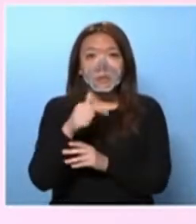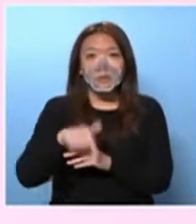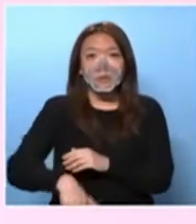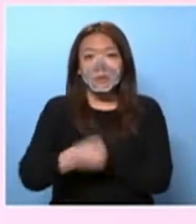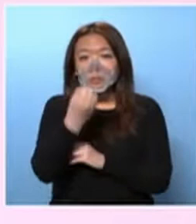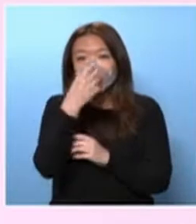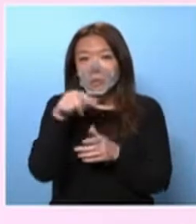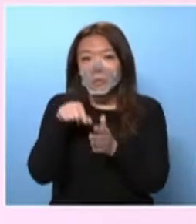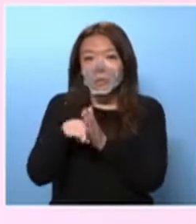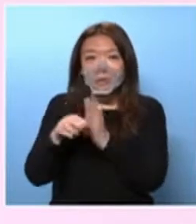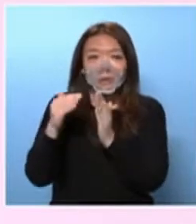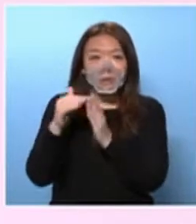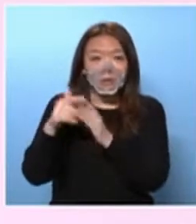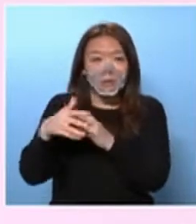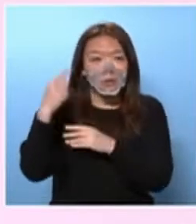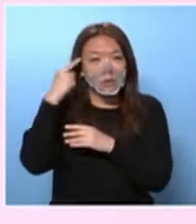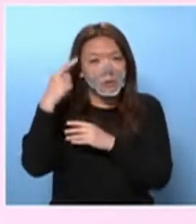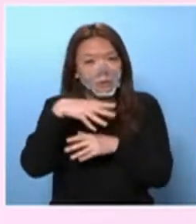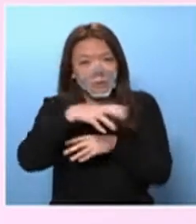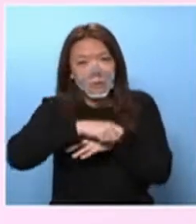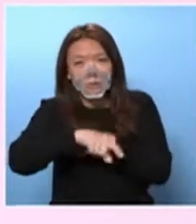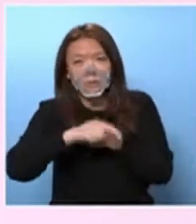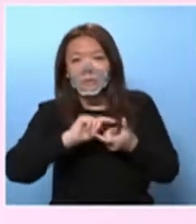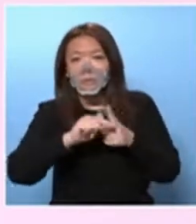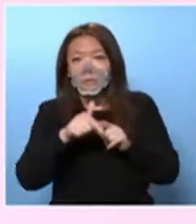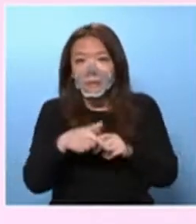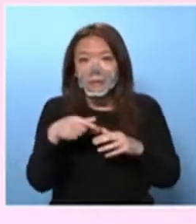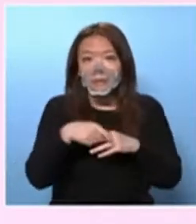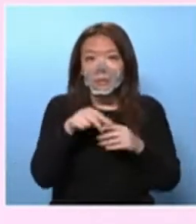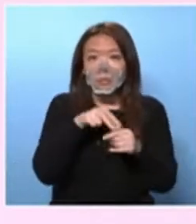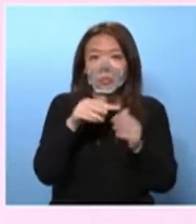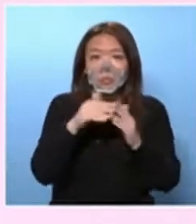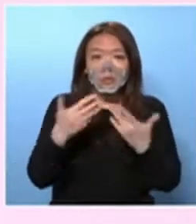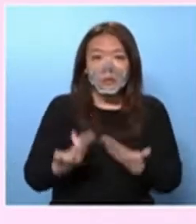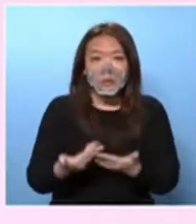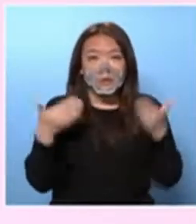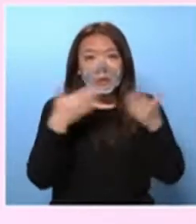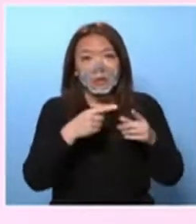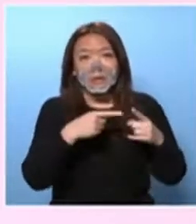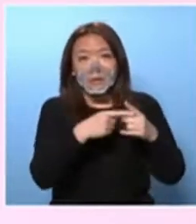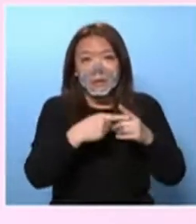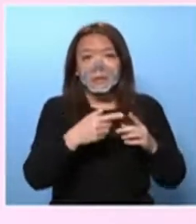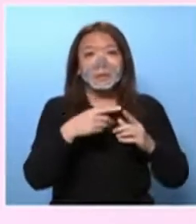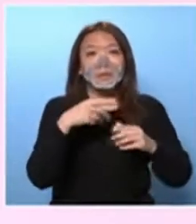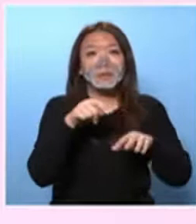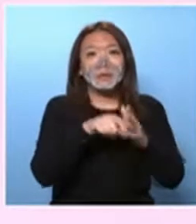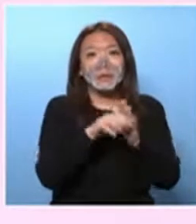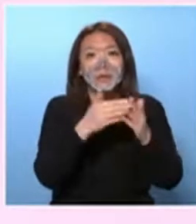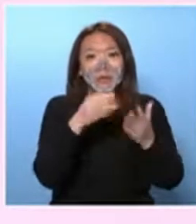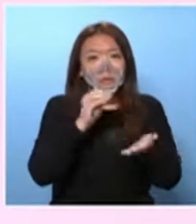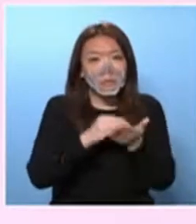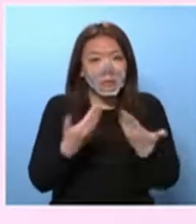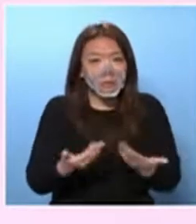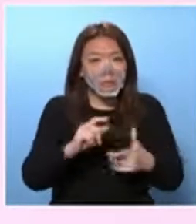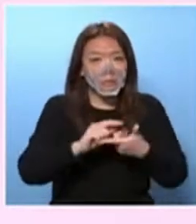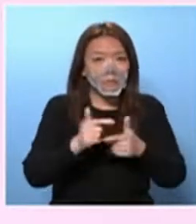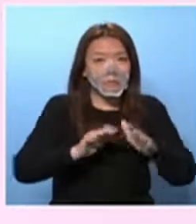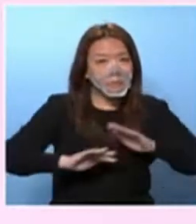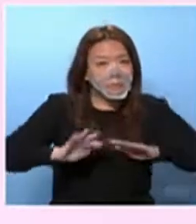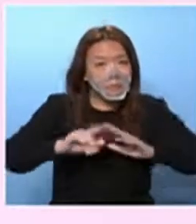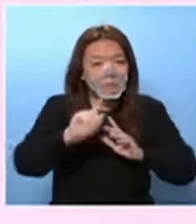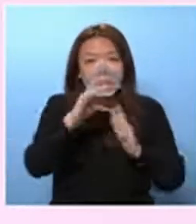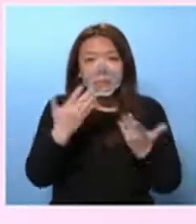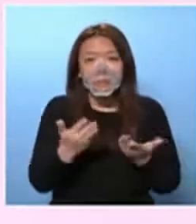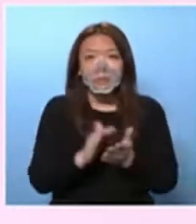Hong Kong and the mainland. At present, more than 10 local banks have expressed interest in using the platform. The HKMA and the PBOC are implementing